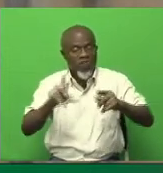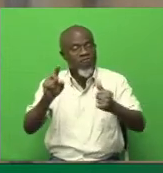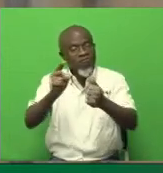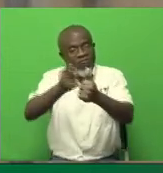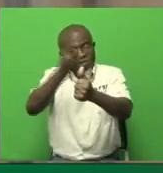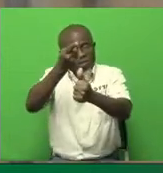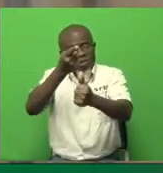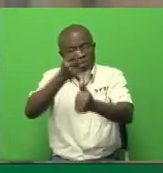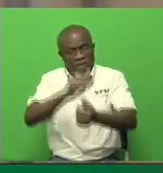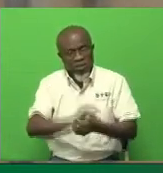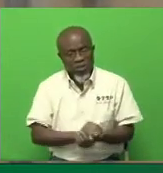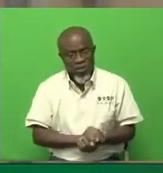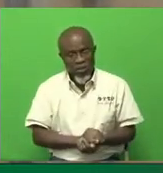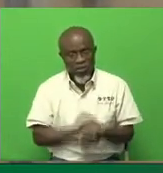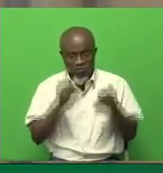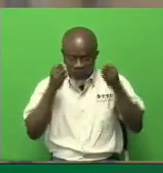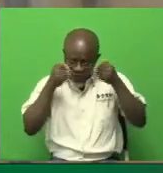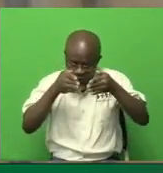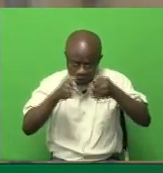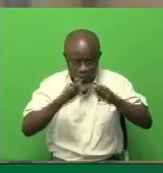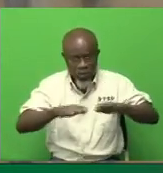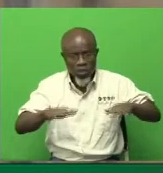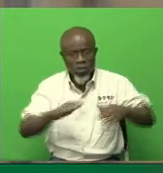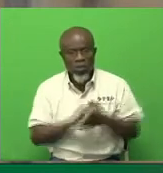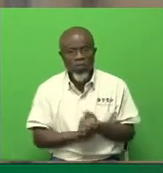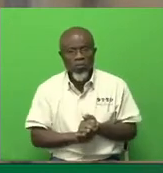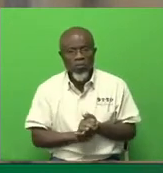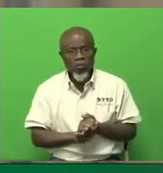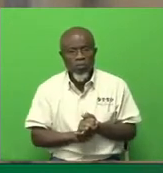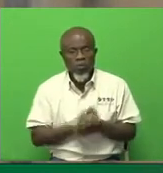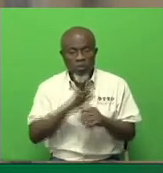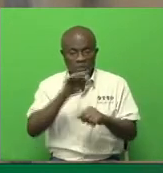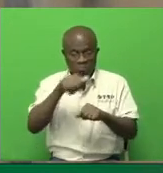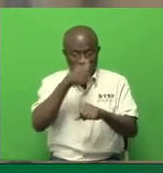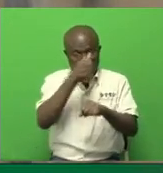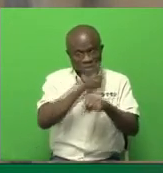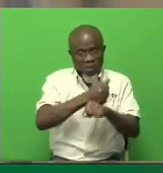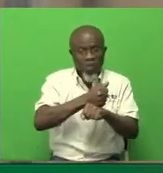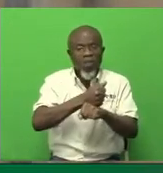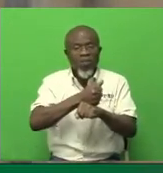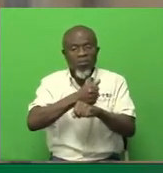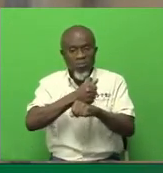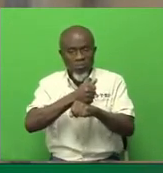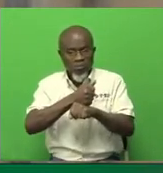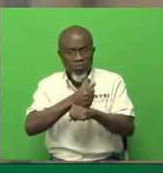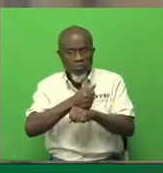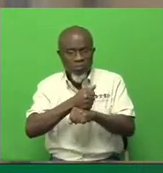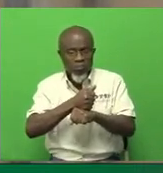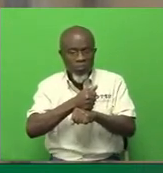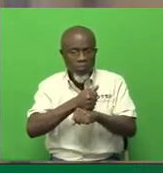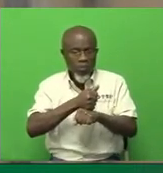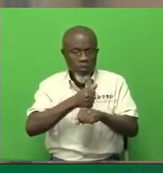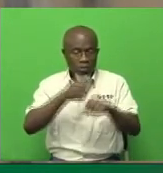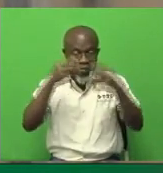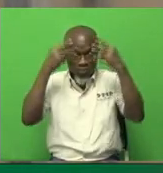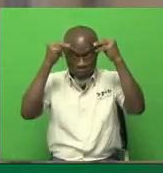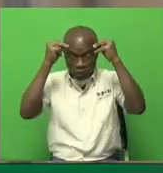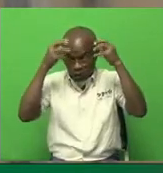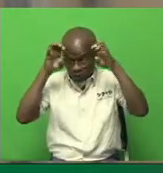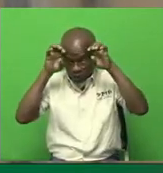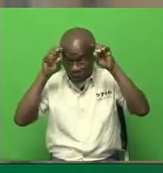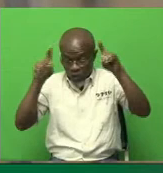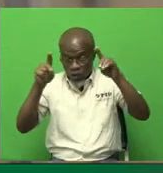speaker we established immunity of education's Education District Health Unit we